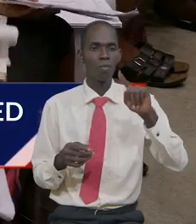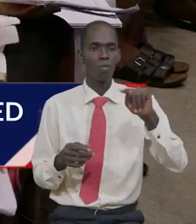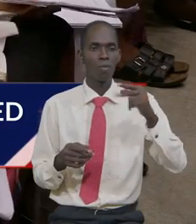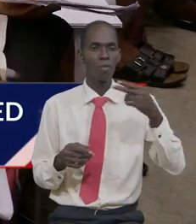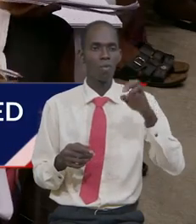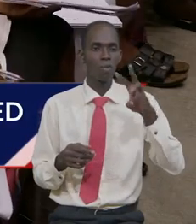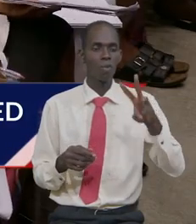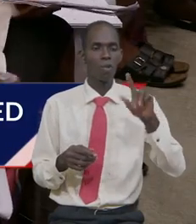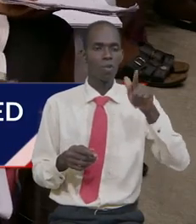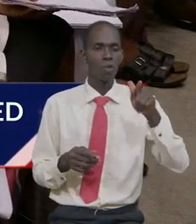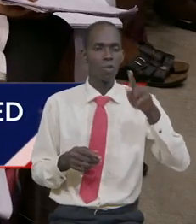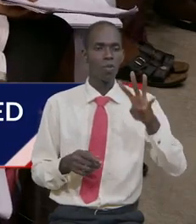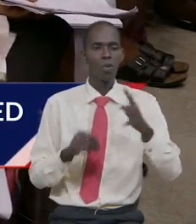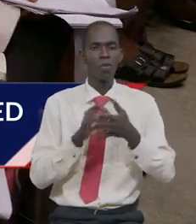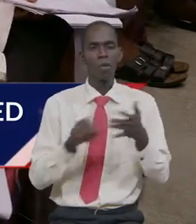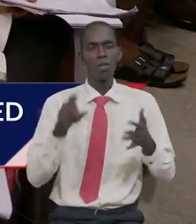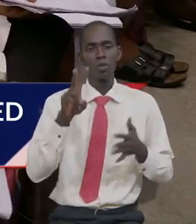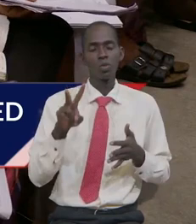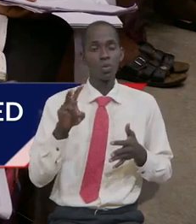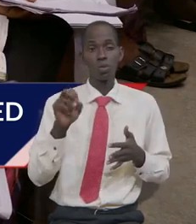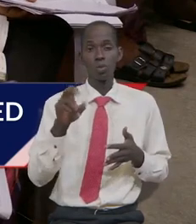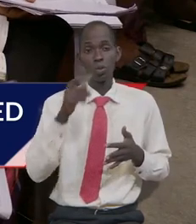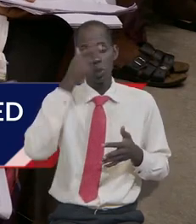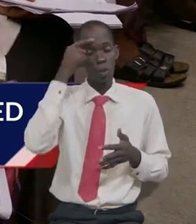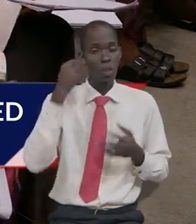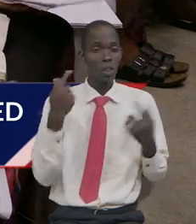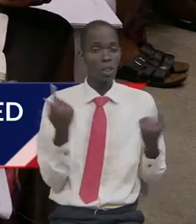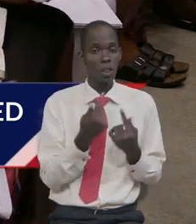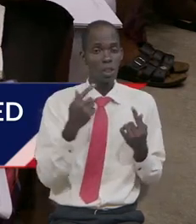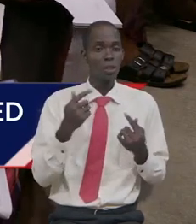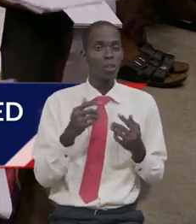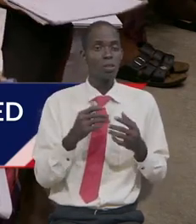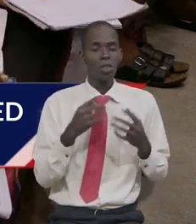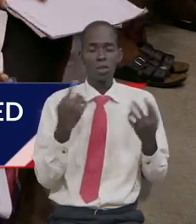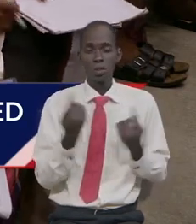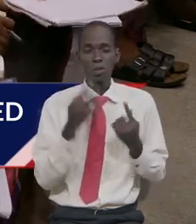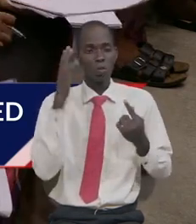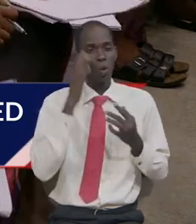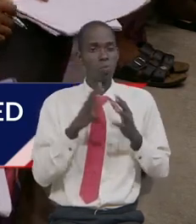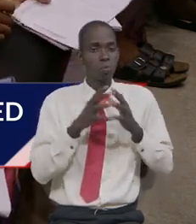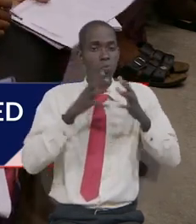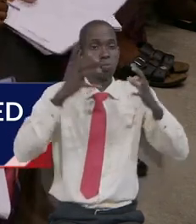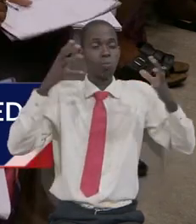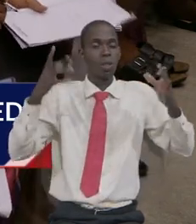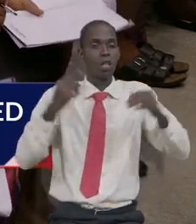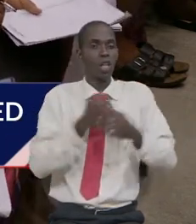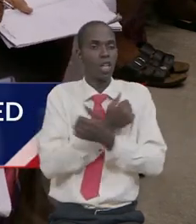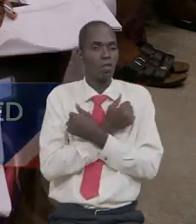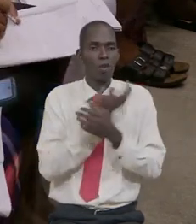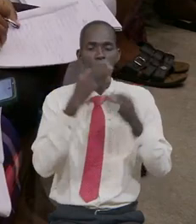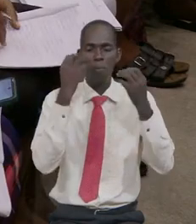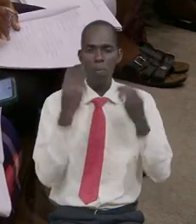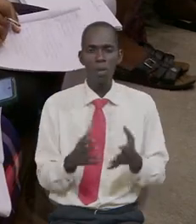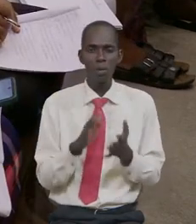12. And because iniquity shall abound, the love of many shall wax cold. When